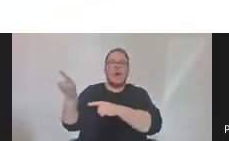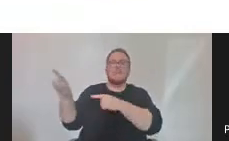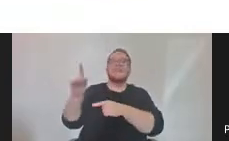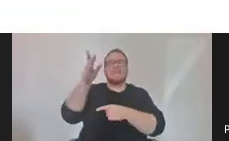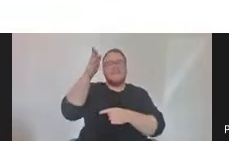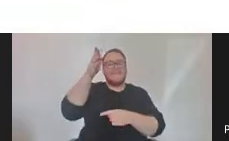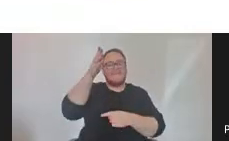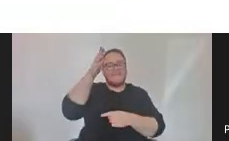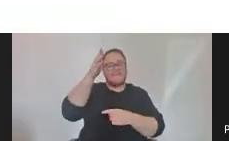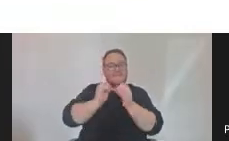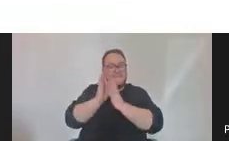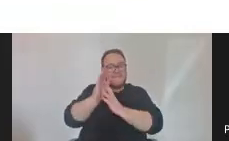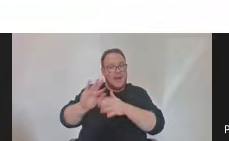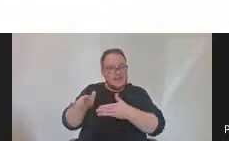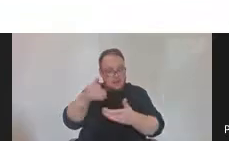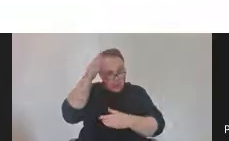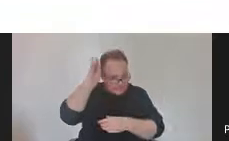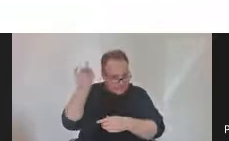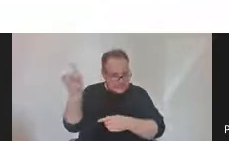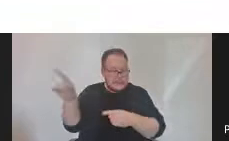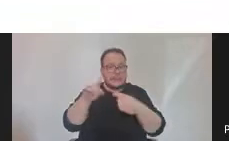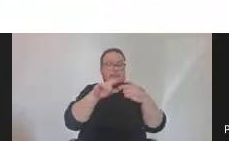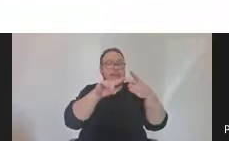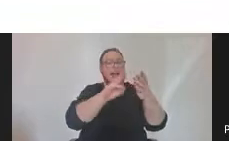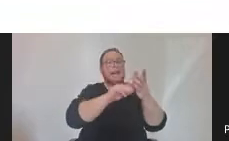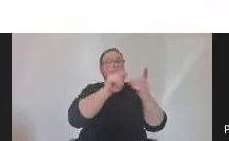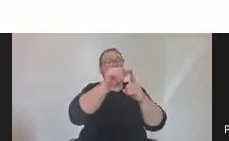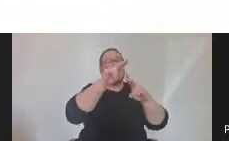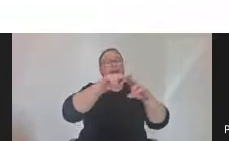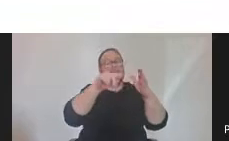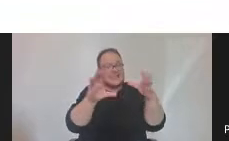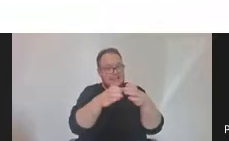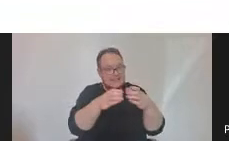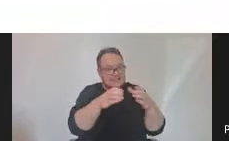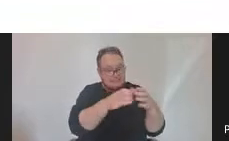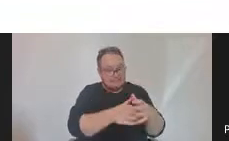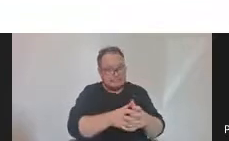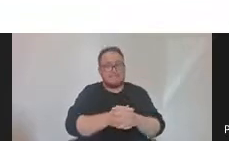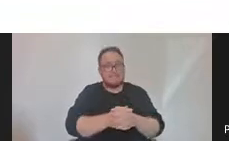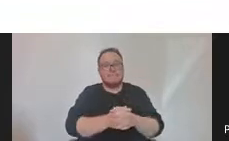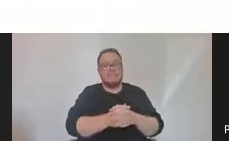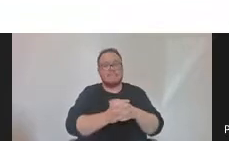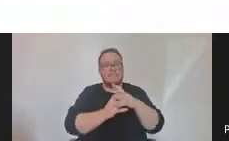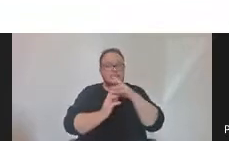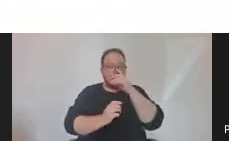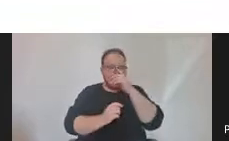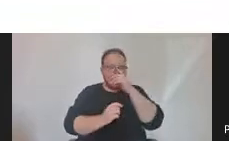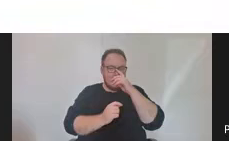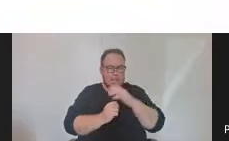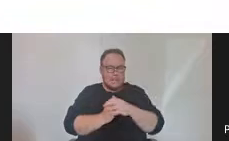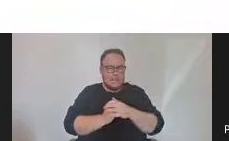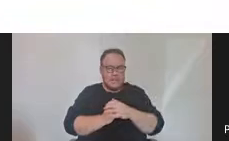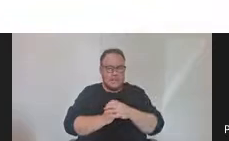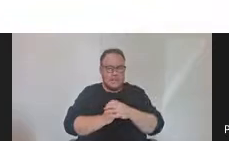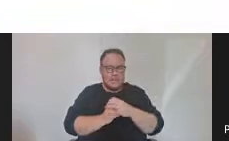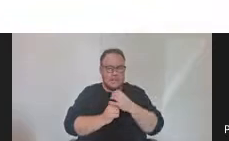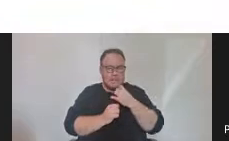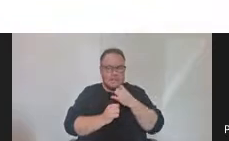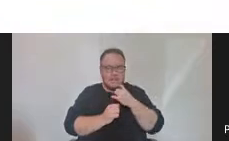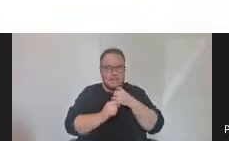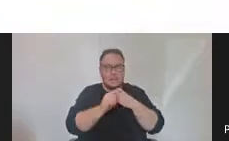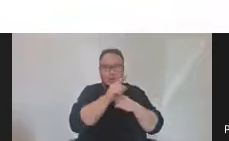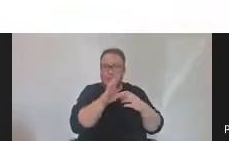and the MPFT teams. So these were teams that literally had an operational meeting twice